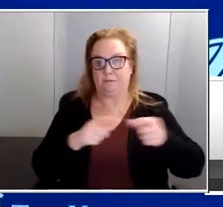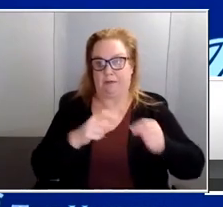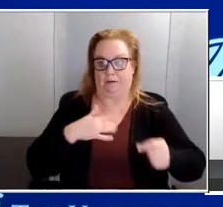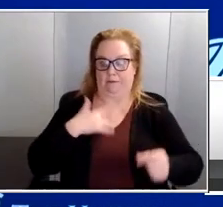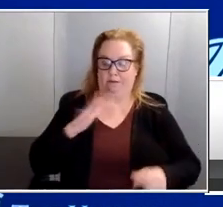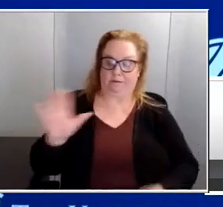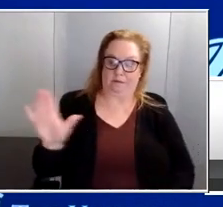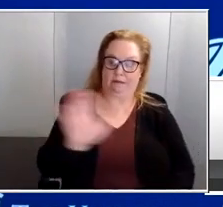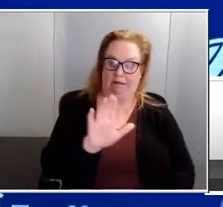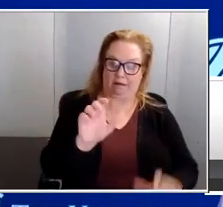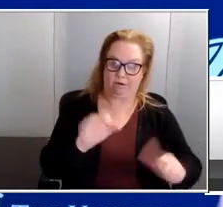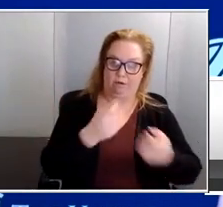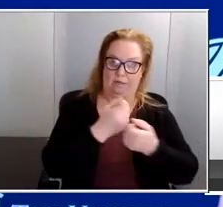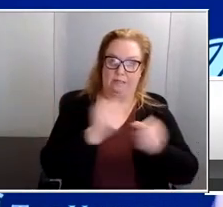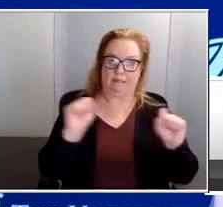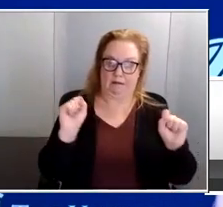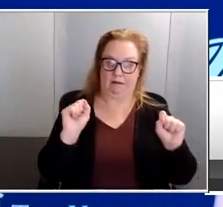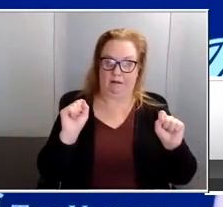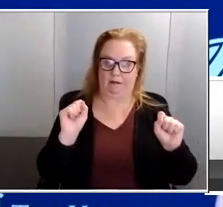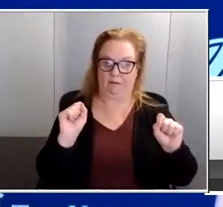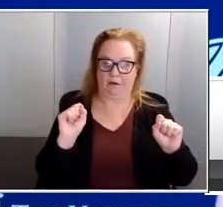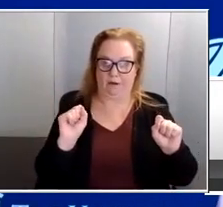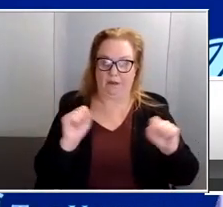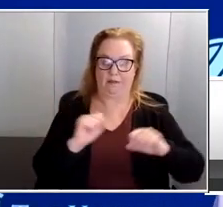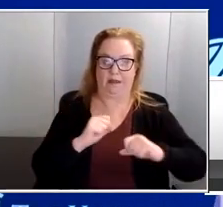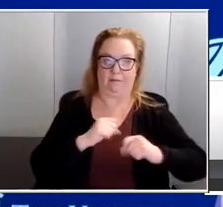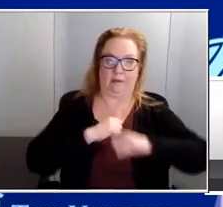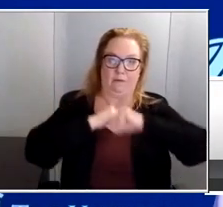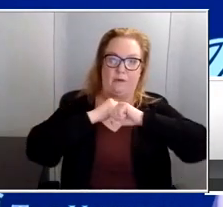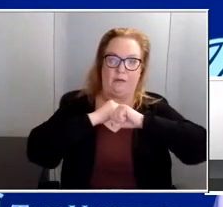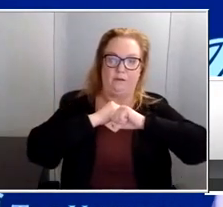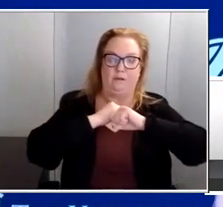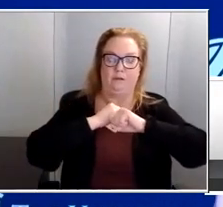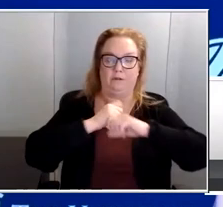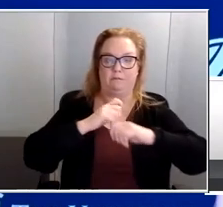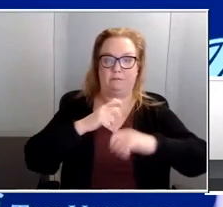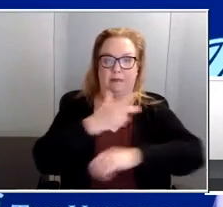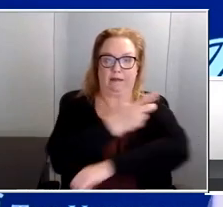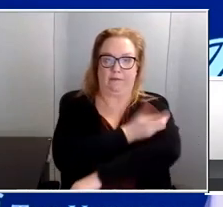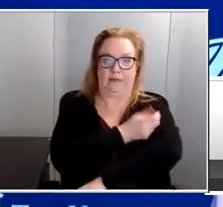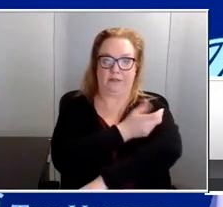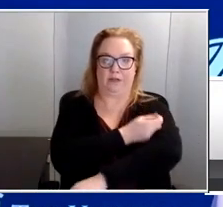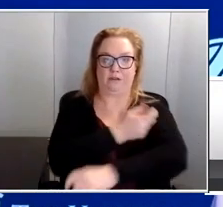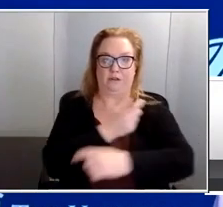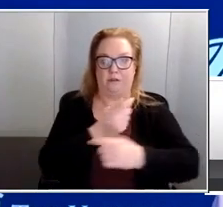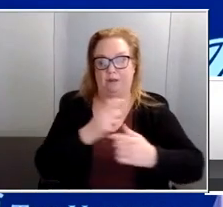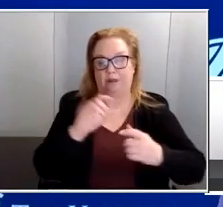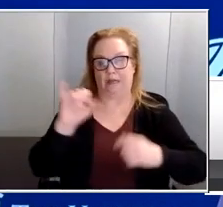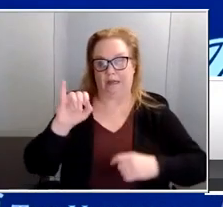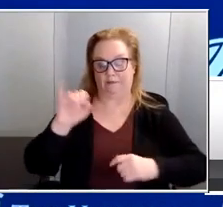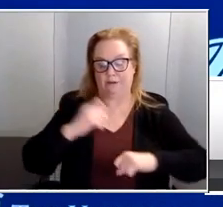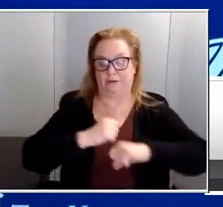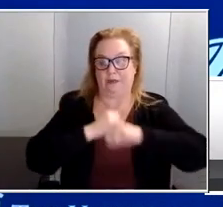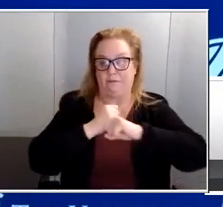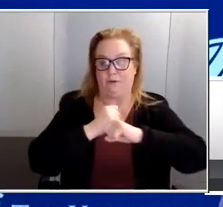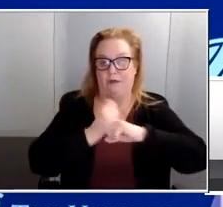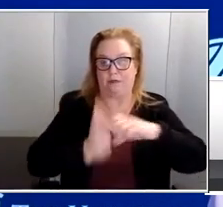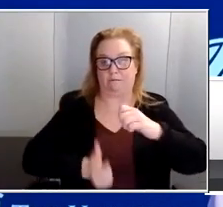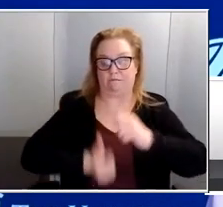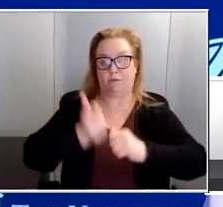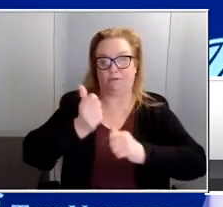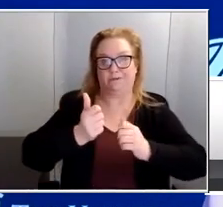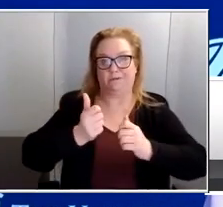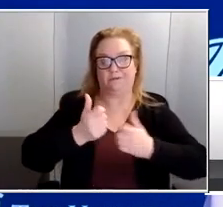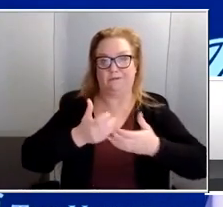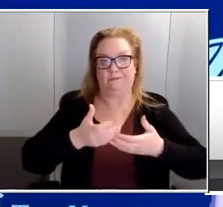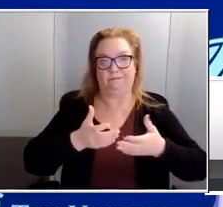it safely and they have that immunity, that population immunity by vaccination and infection, and they can protect those most vulnerable people